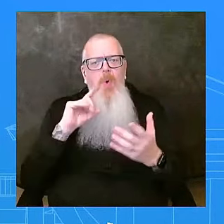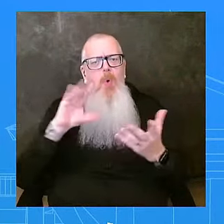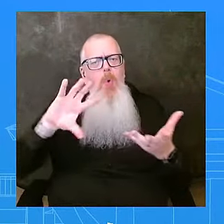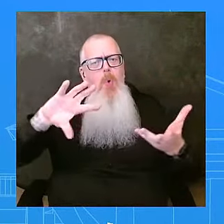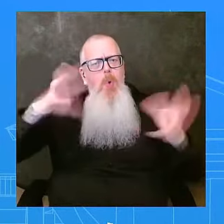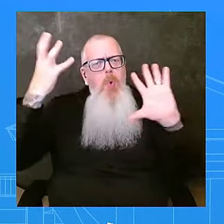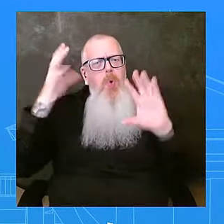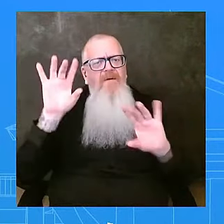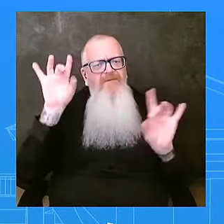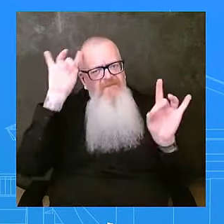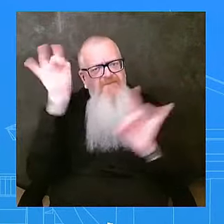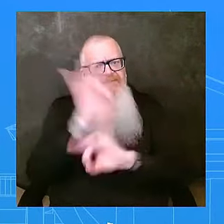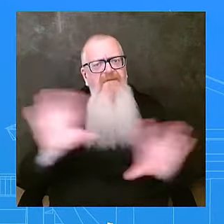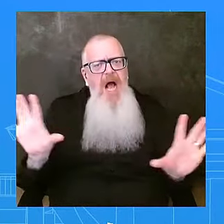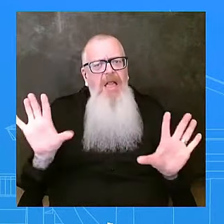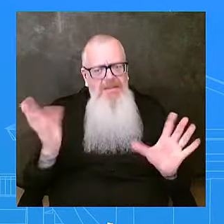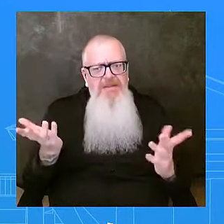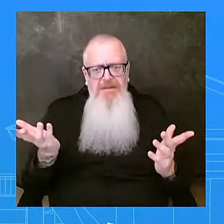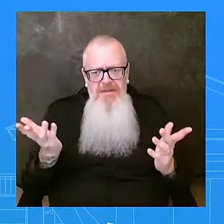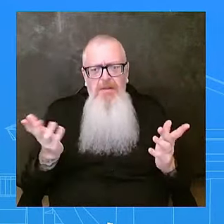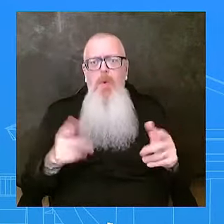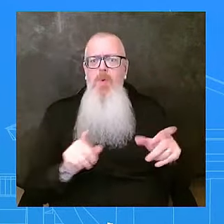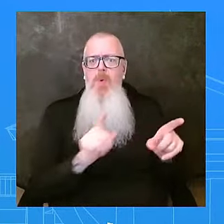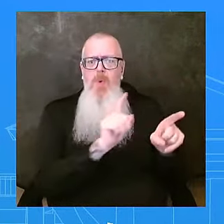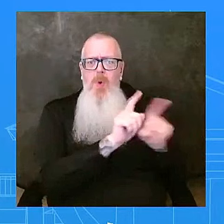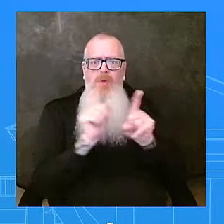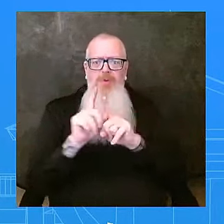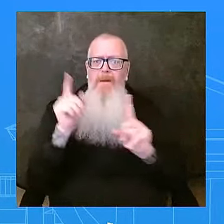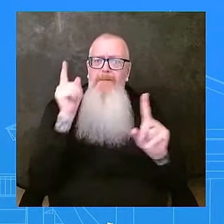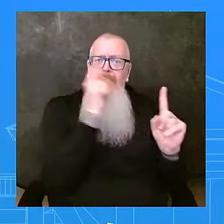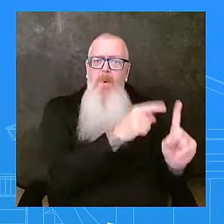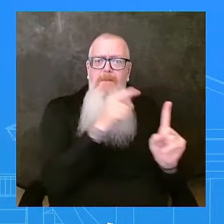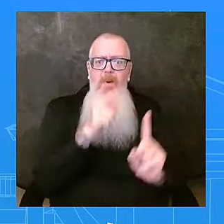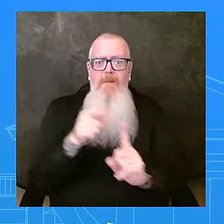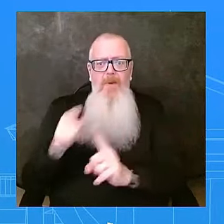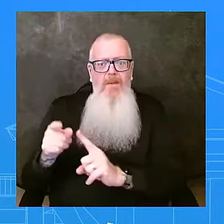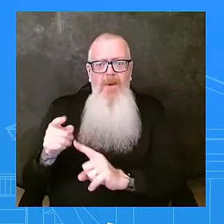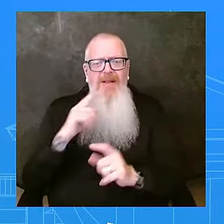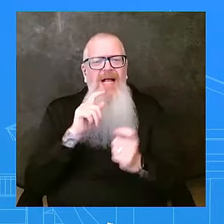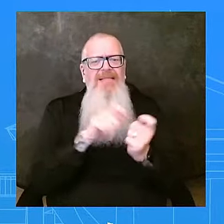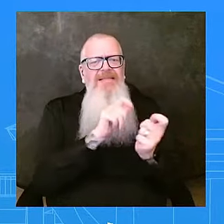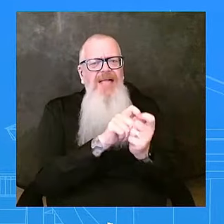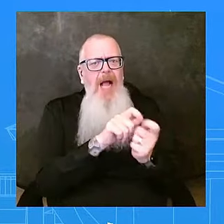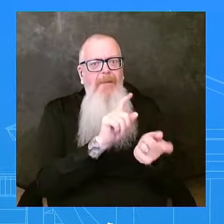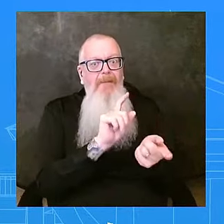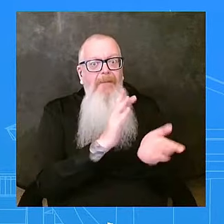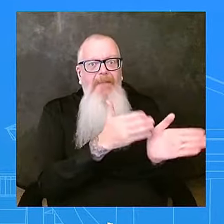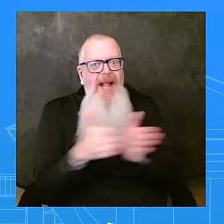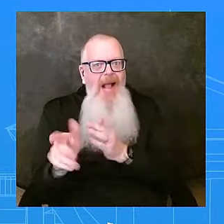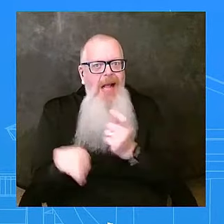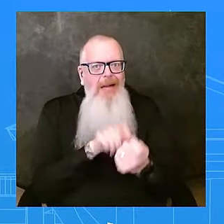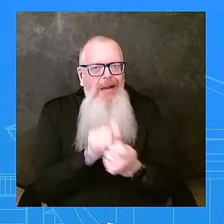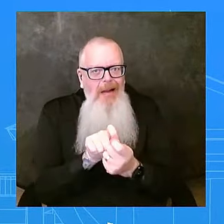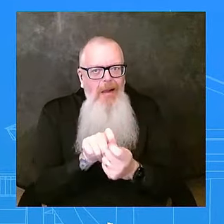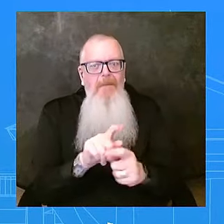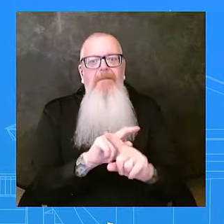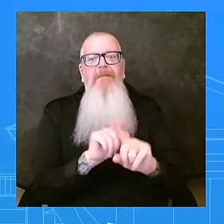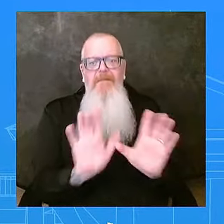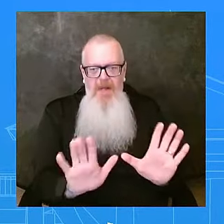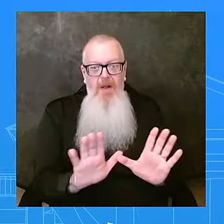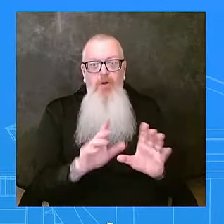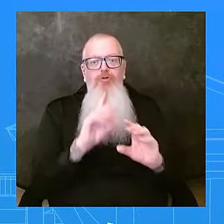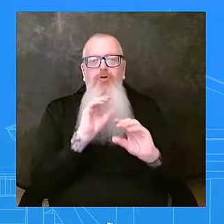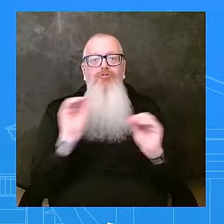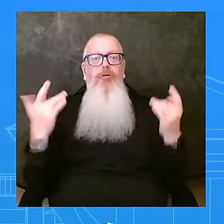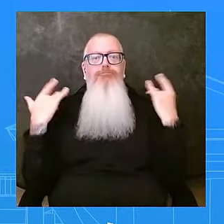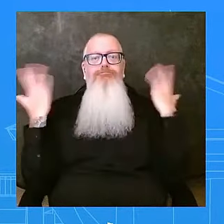moments of mission execution that didn't go exactly the way we wanted it to go. I mean, nobody's walked away from that. But